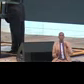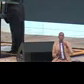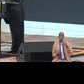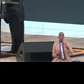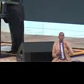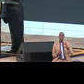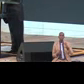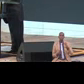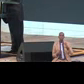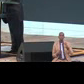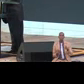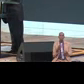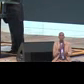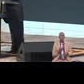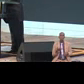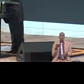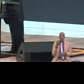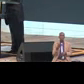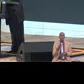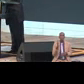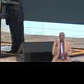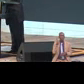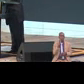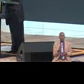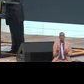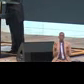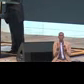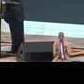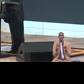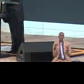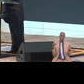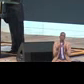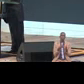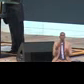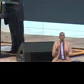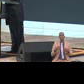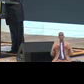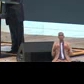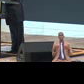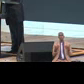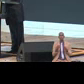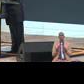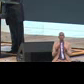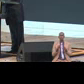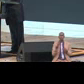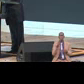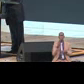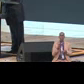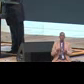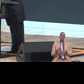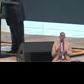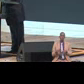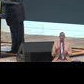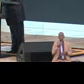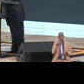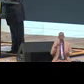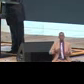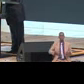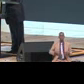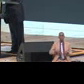Verse 26, and there shall nothing cast their young, nor be barren in